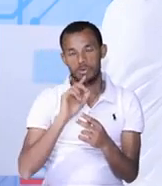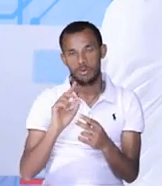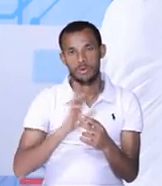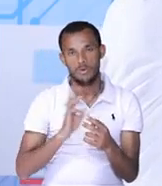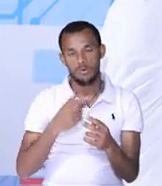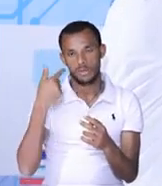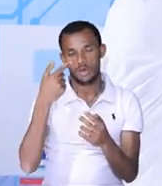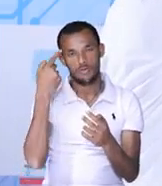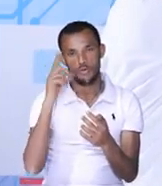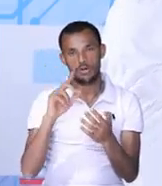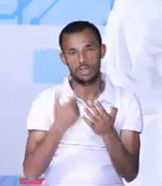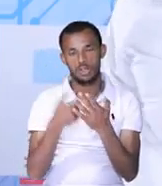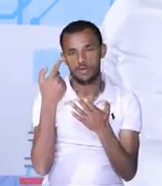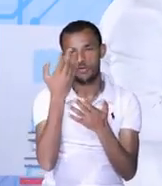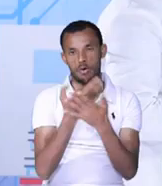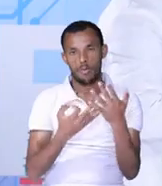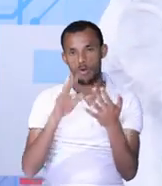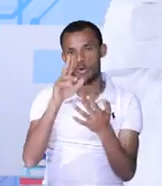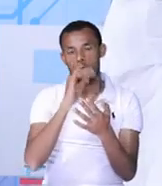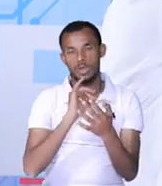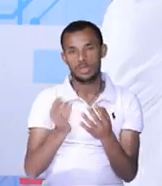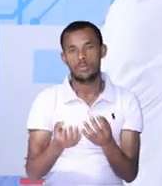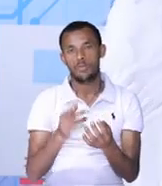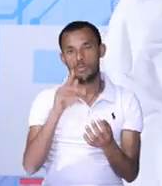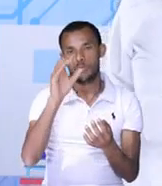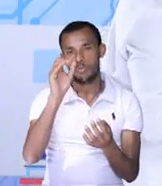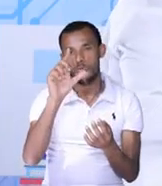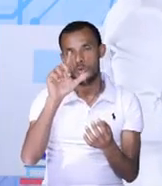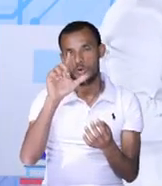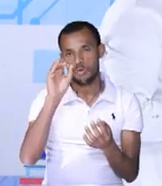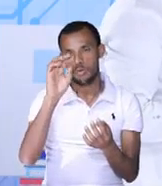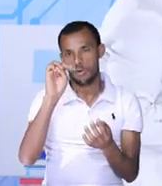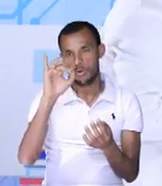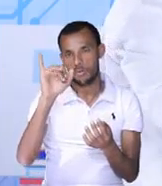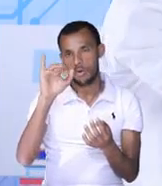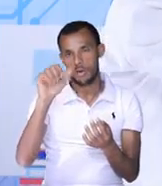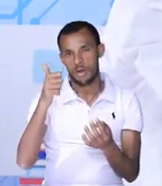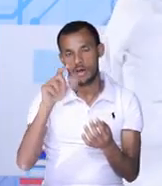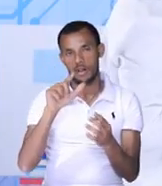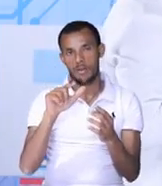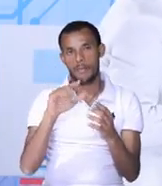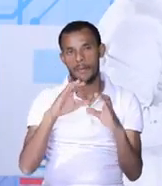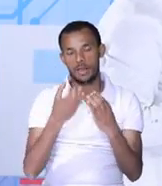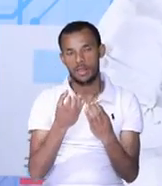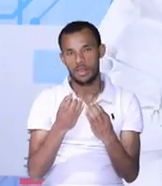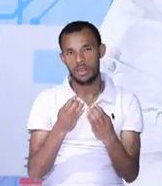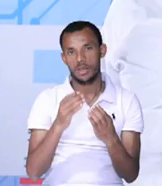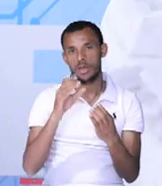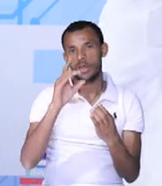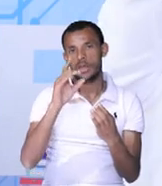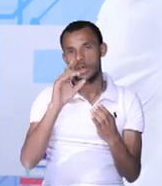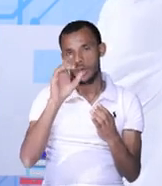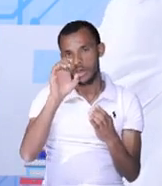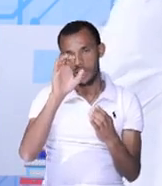we said for this form, u is a polynomial part, and e raised to x will be the dv part. Okay,